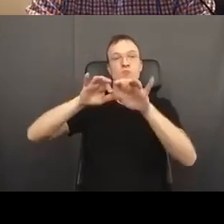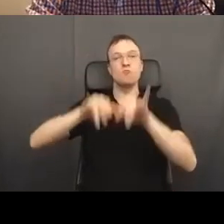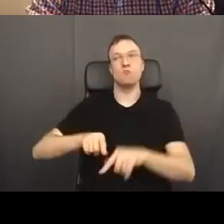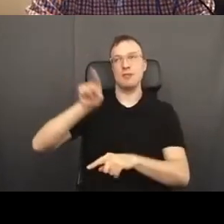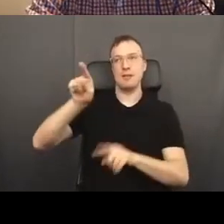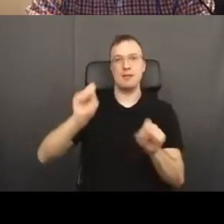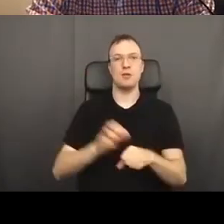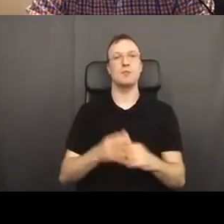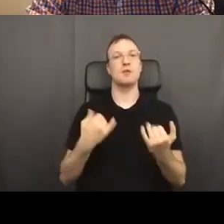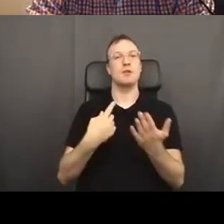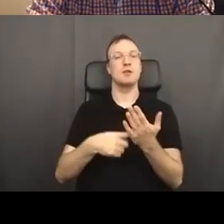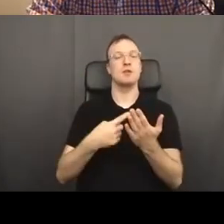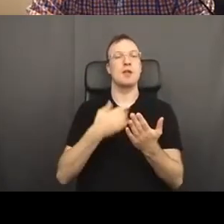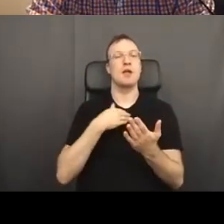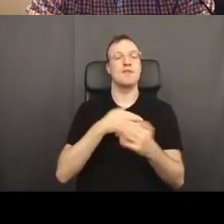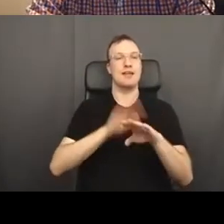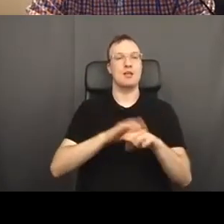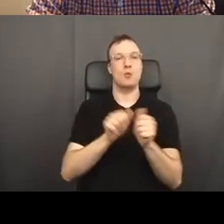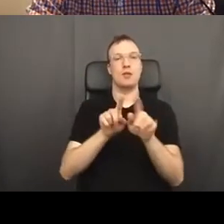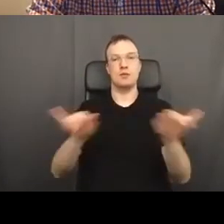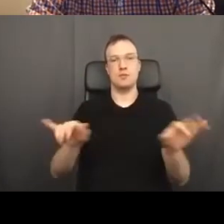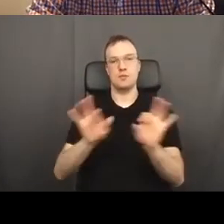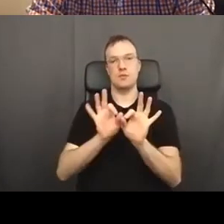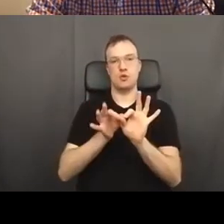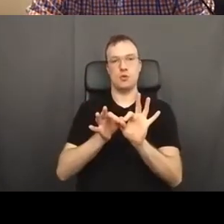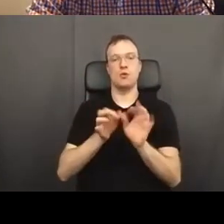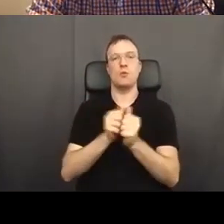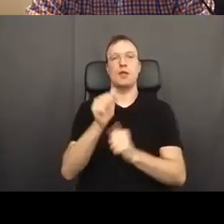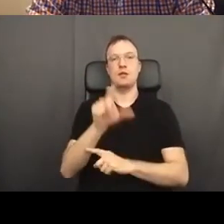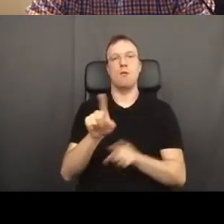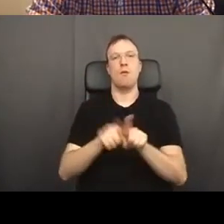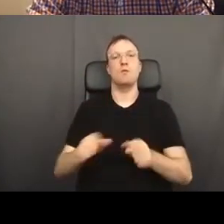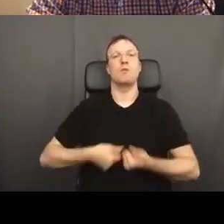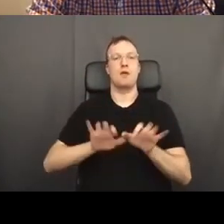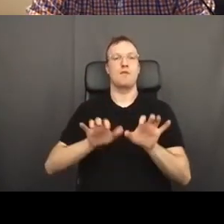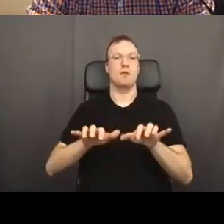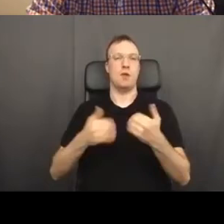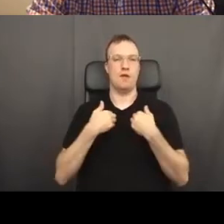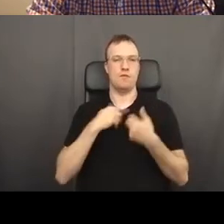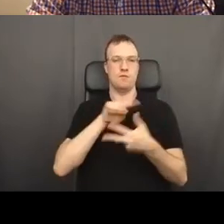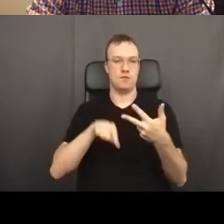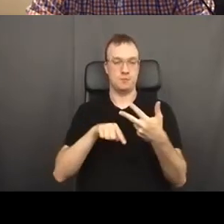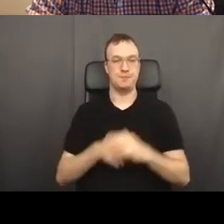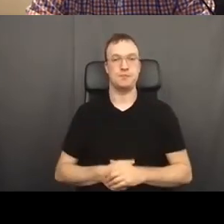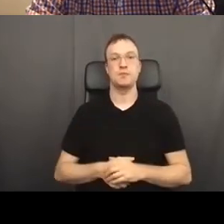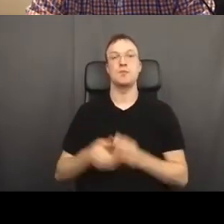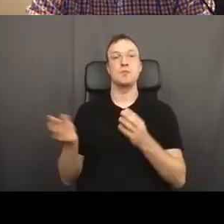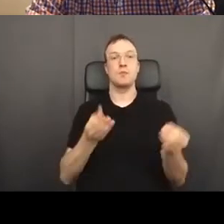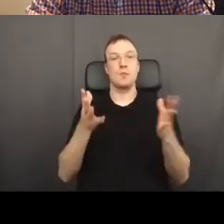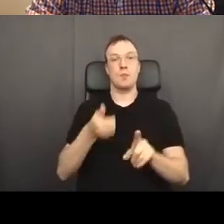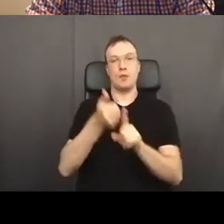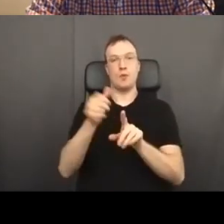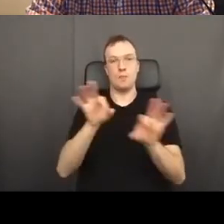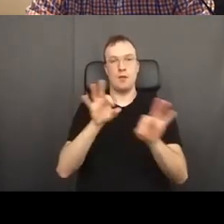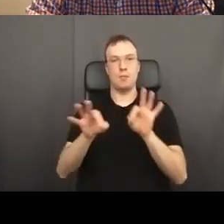held in English with simultaneous ASL interpretation and live captioning. Our moderator will choose the questions for the